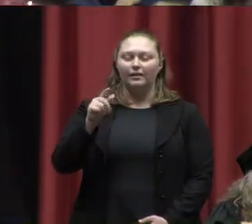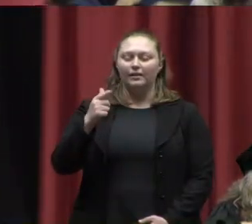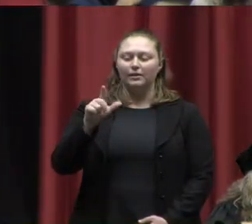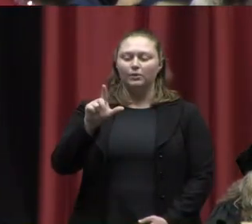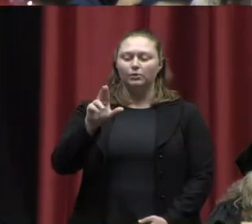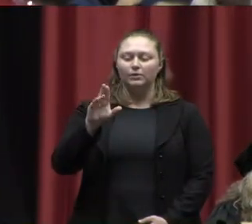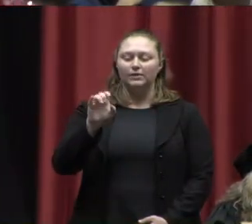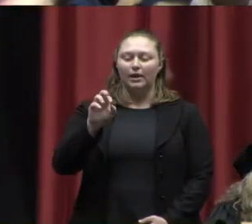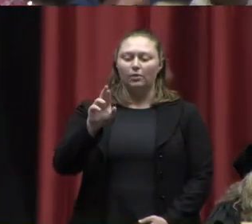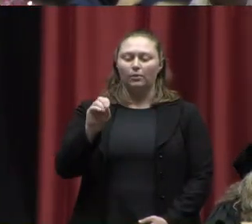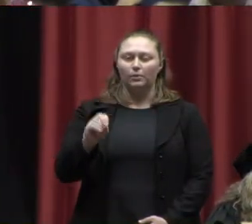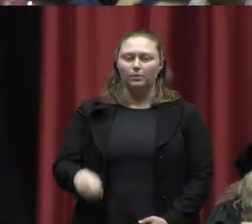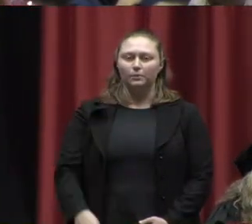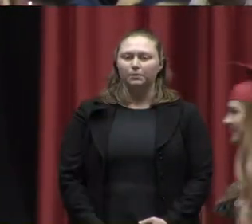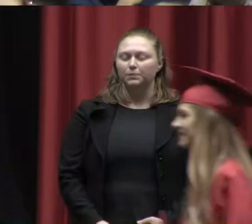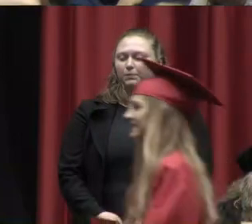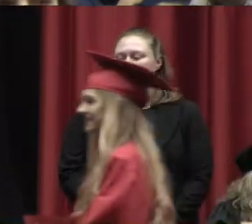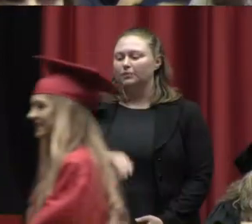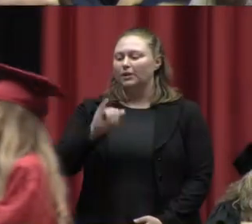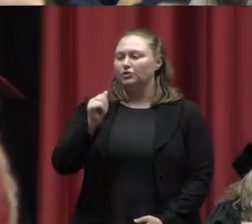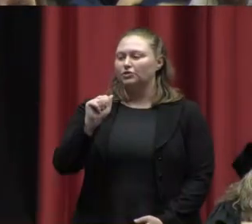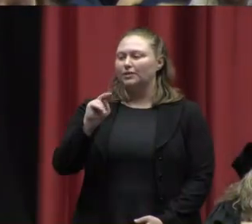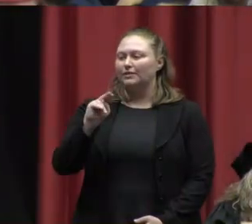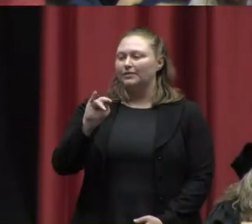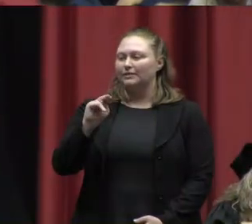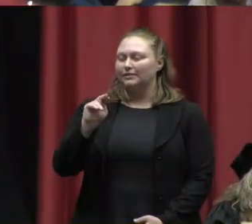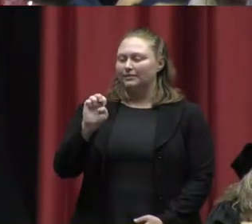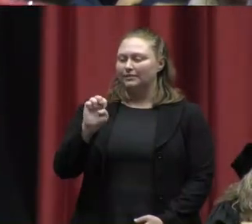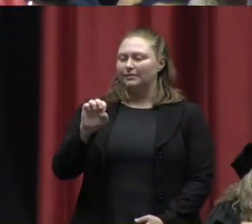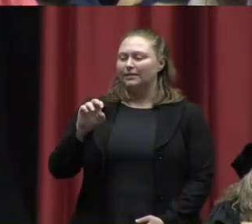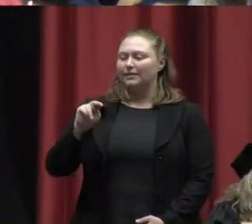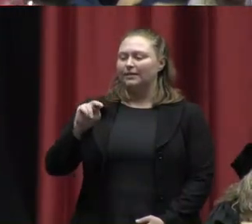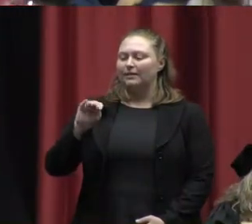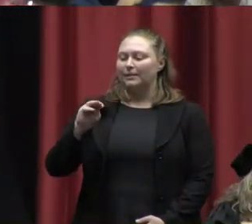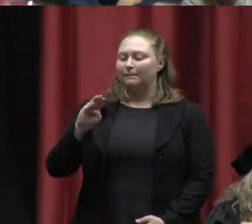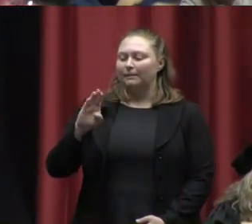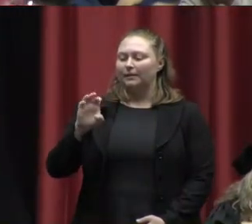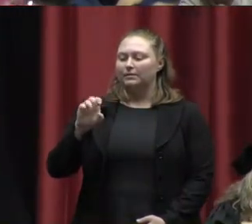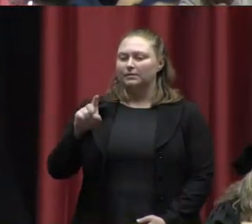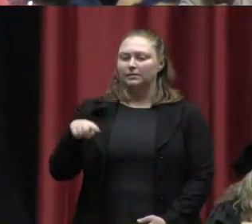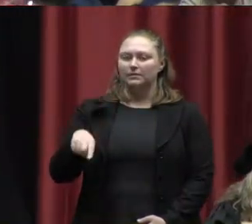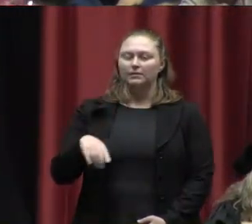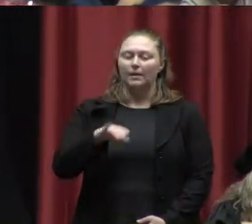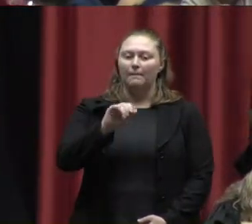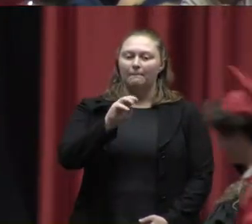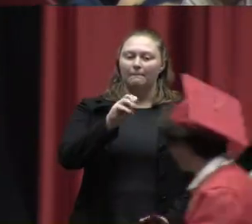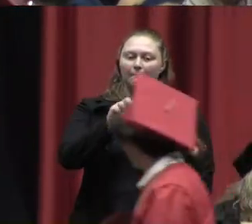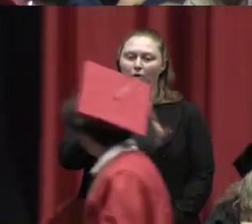Dimitri Valdez. Marcus Herrera.